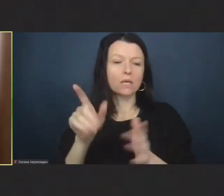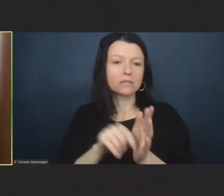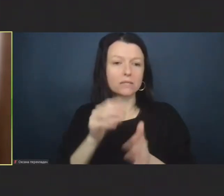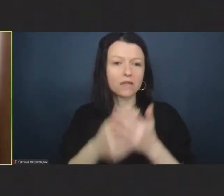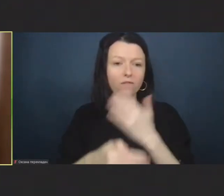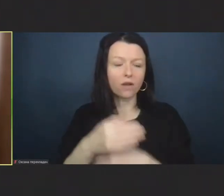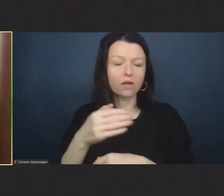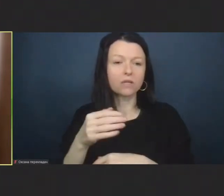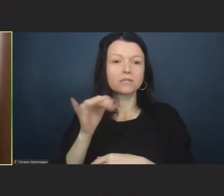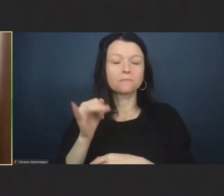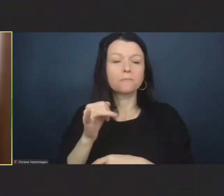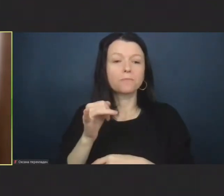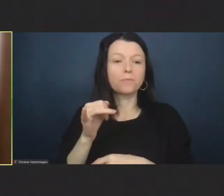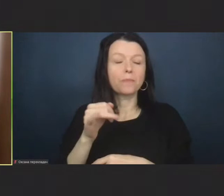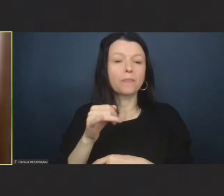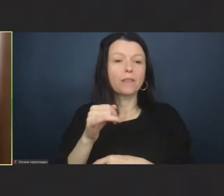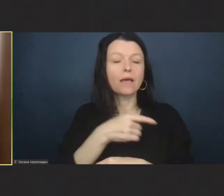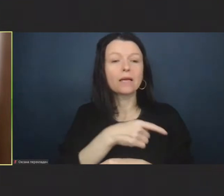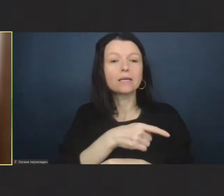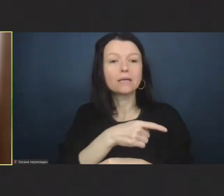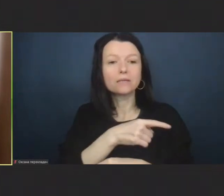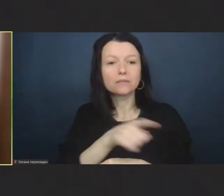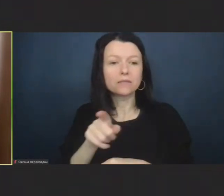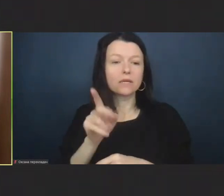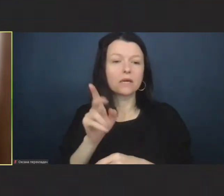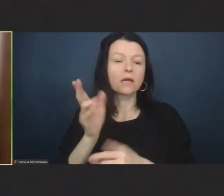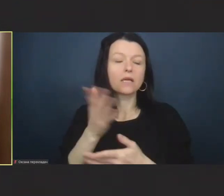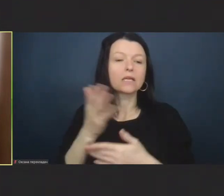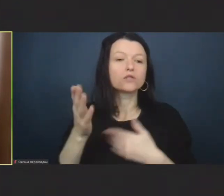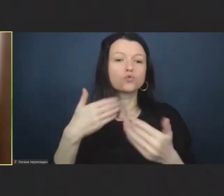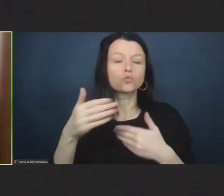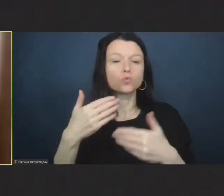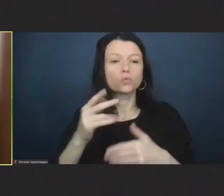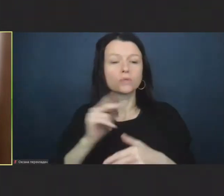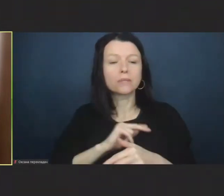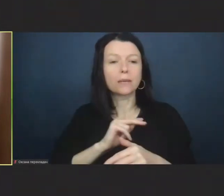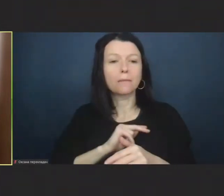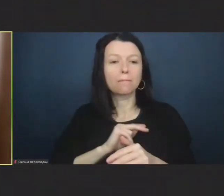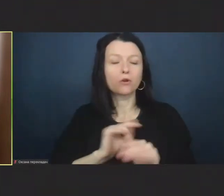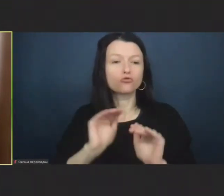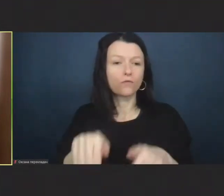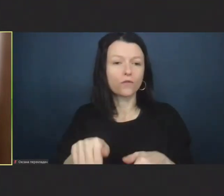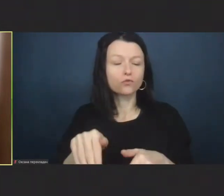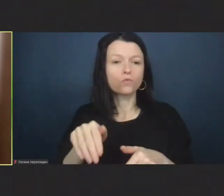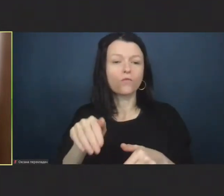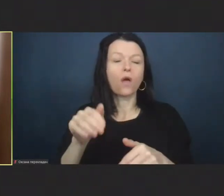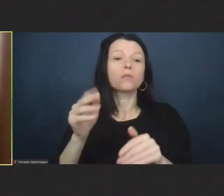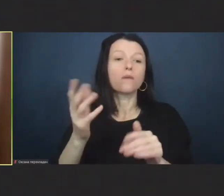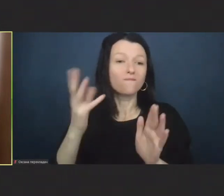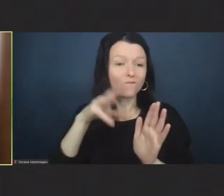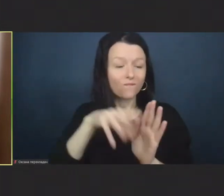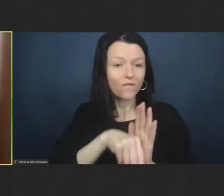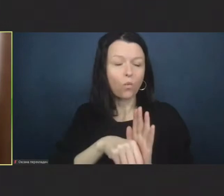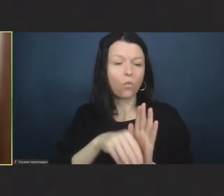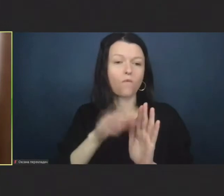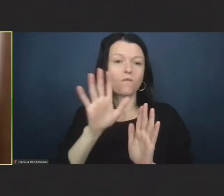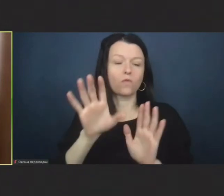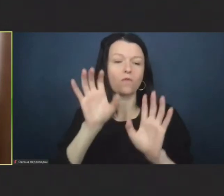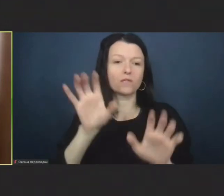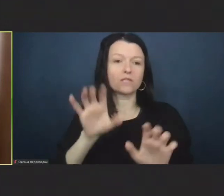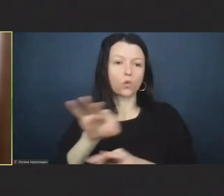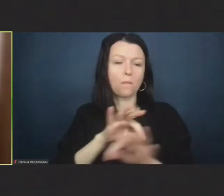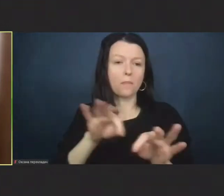jobs for the persons with disabilities. A point to remember is that this legislation,